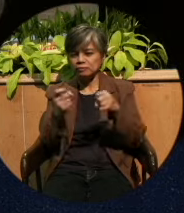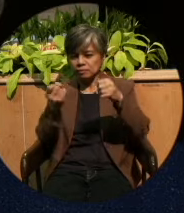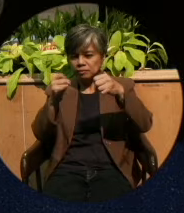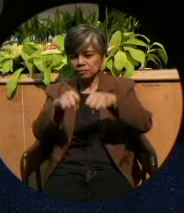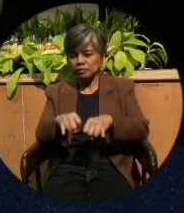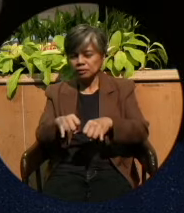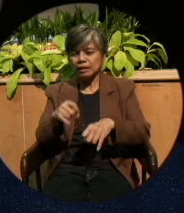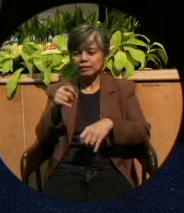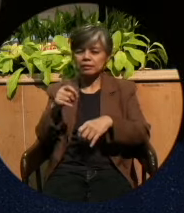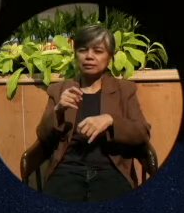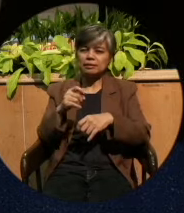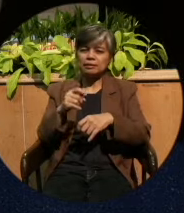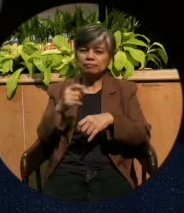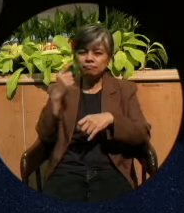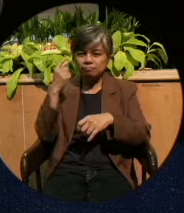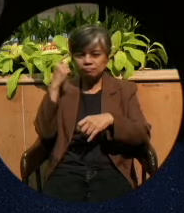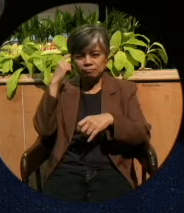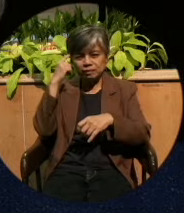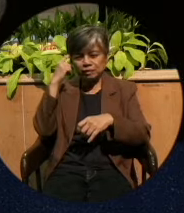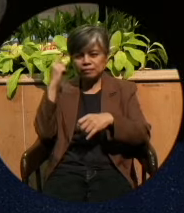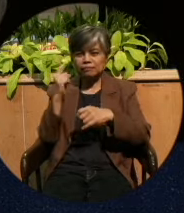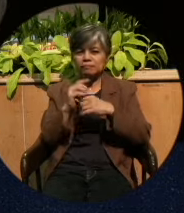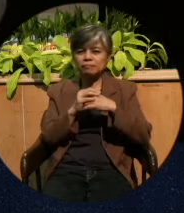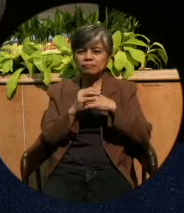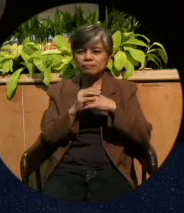I think, you know,